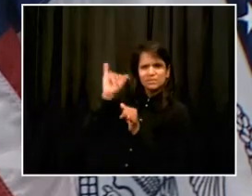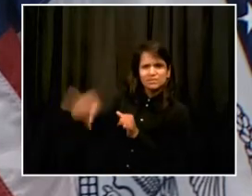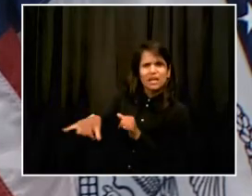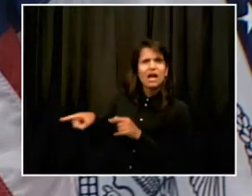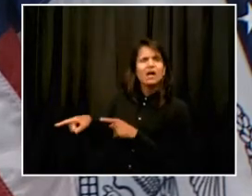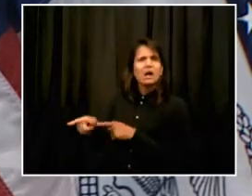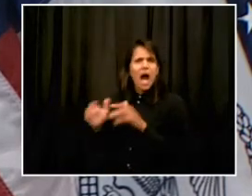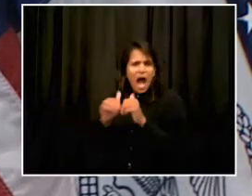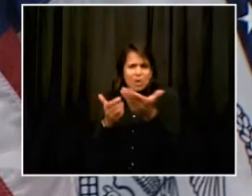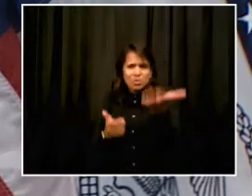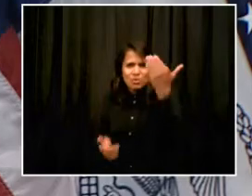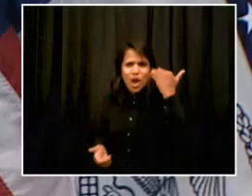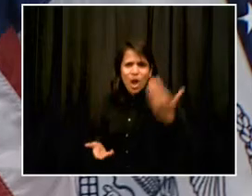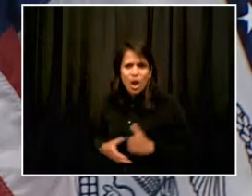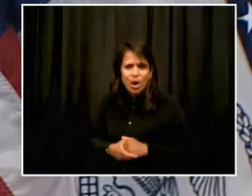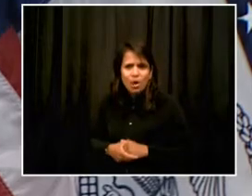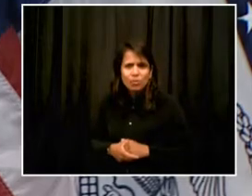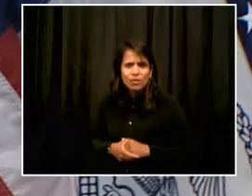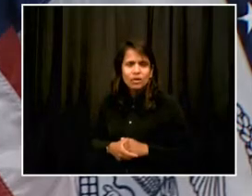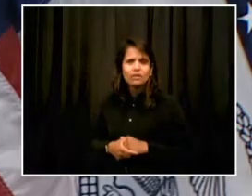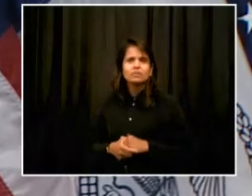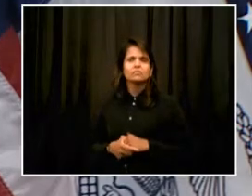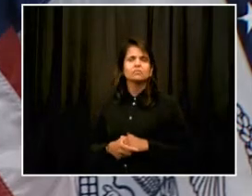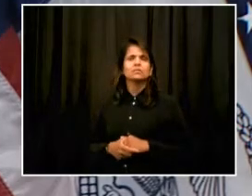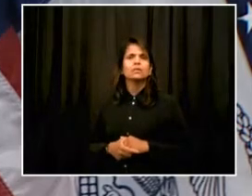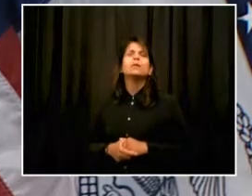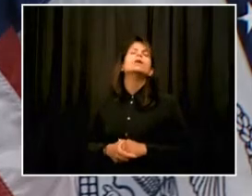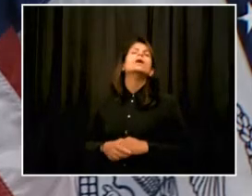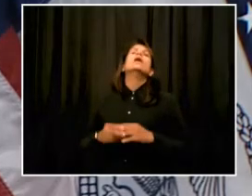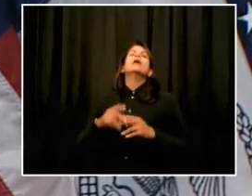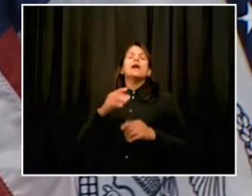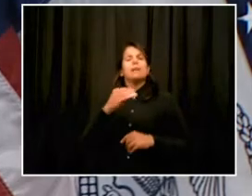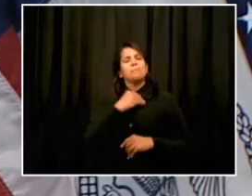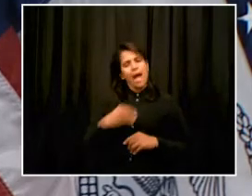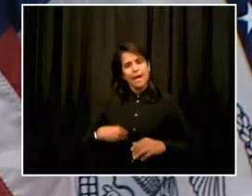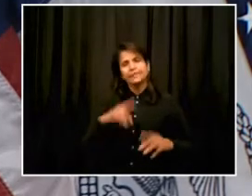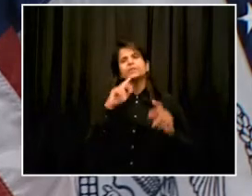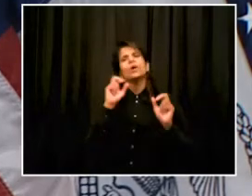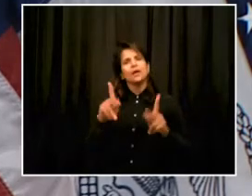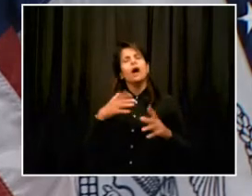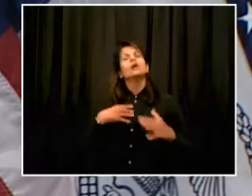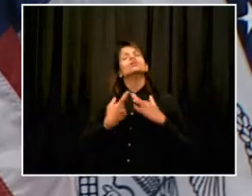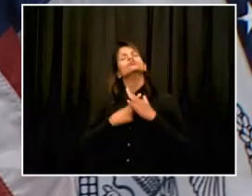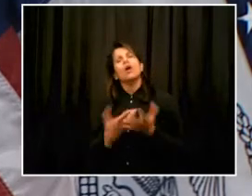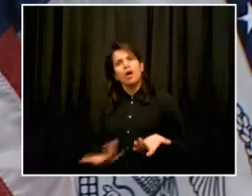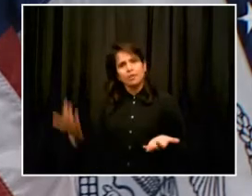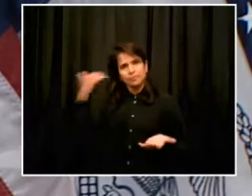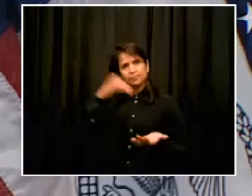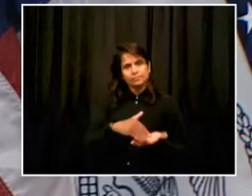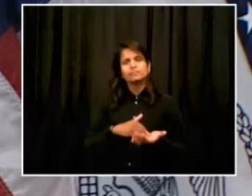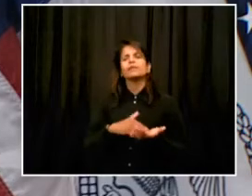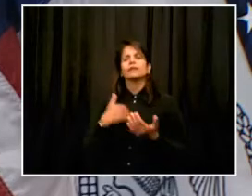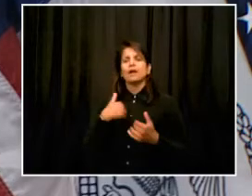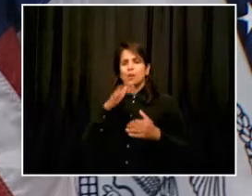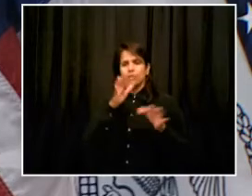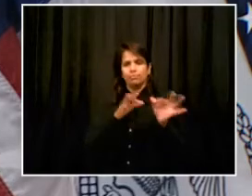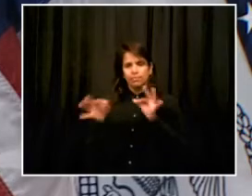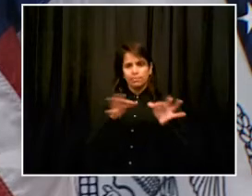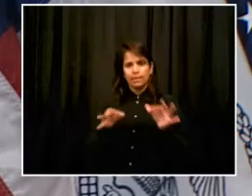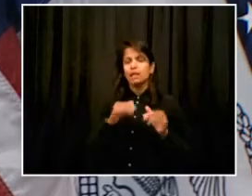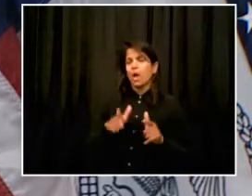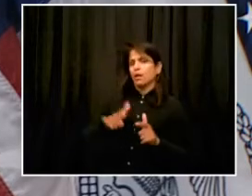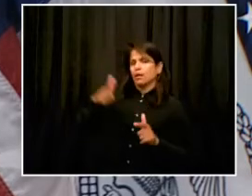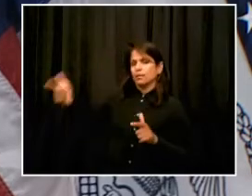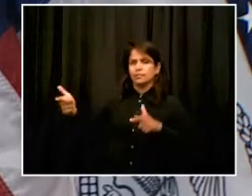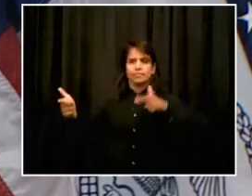first of all, this is a nation that balances individual rights and privacy with realities like public health needs. So